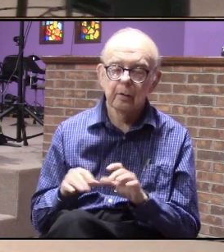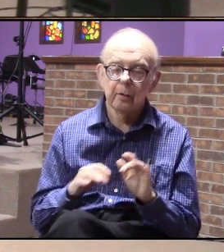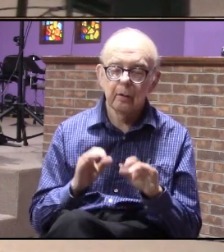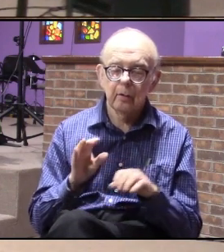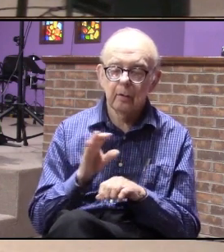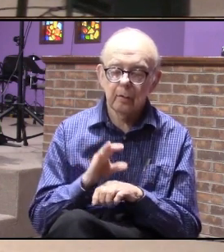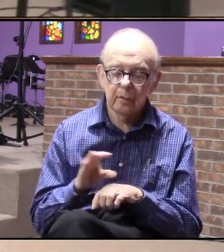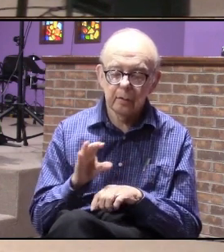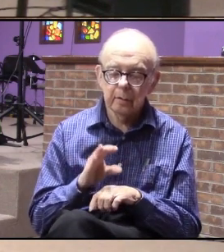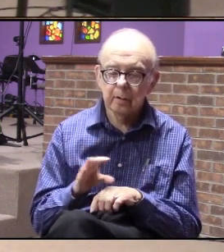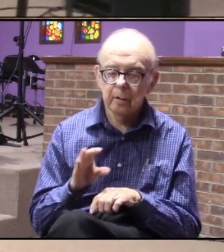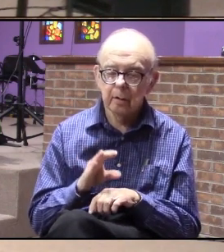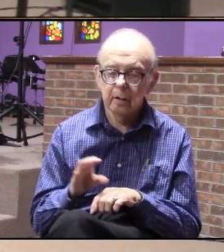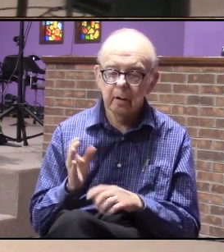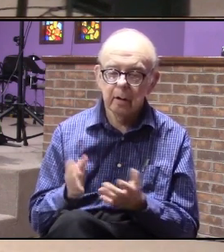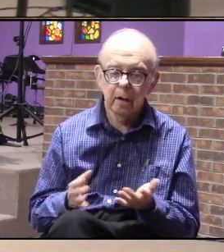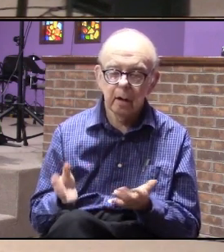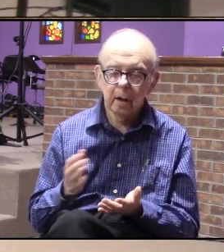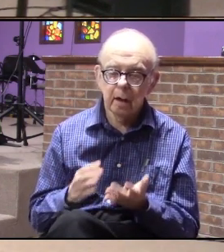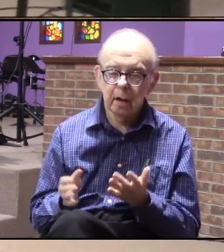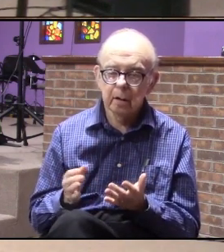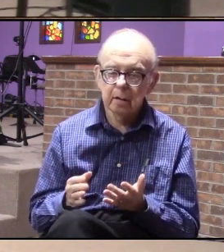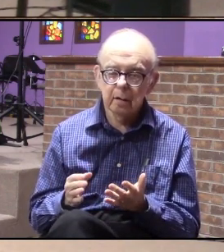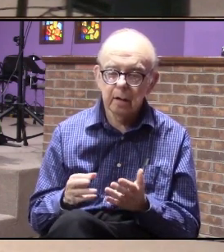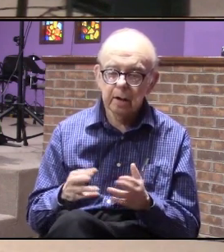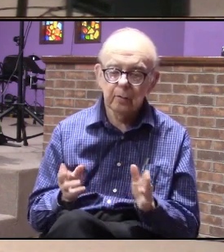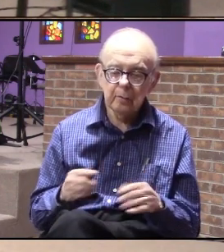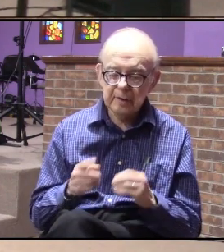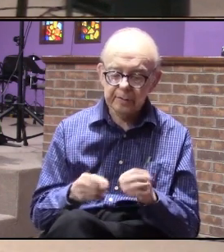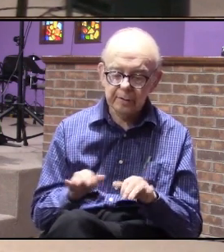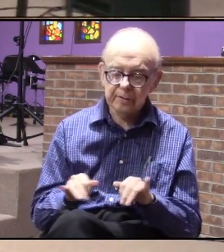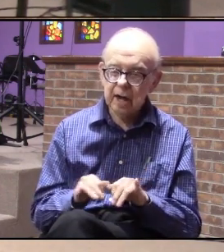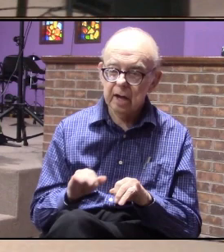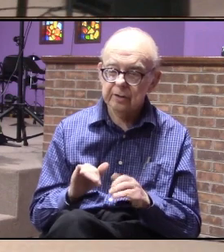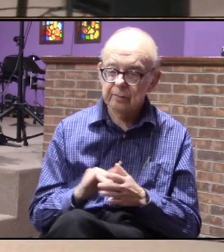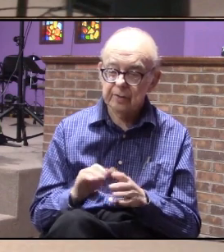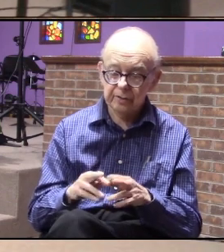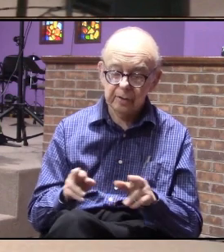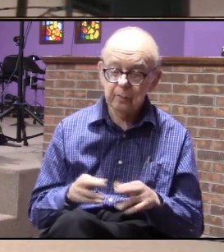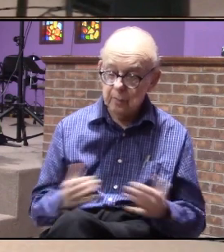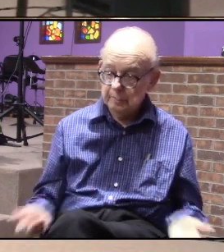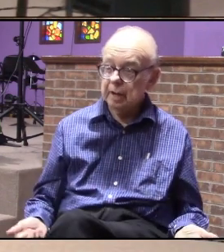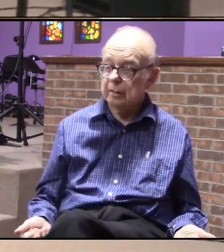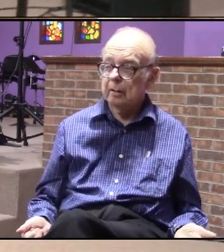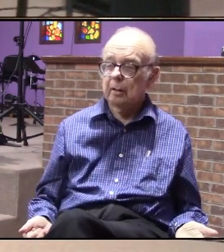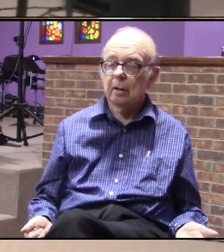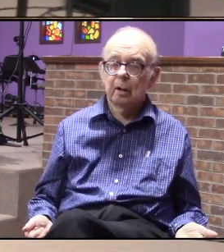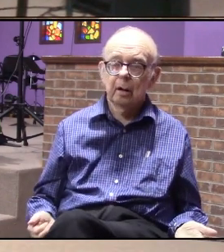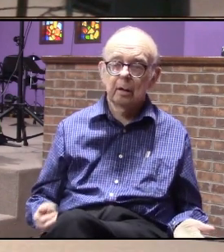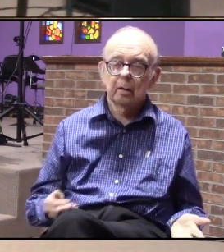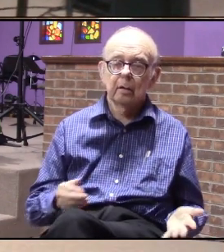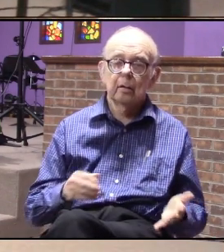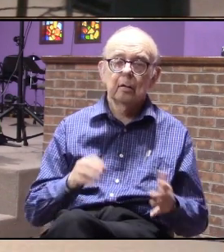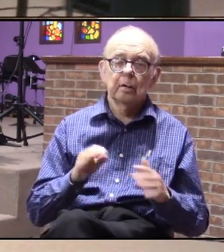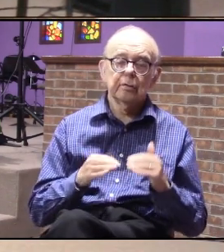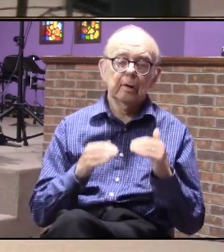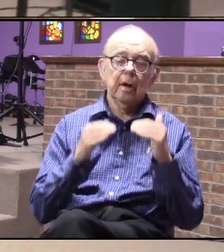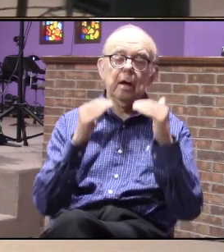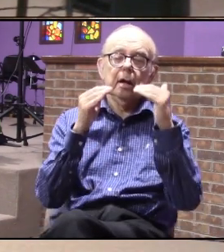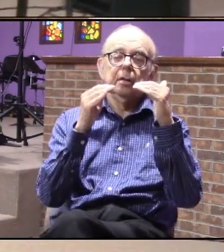computer was probably in a room about this size, okay? It was on an elevated